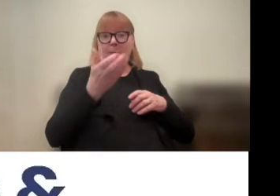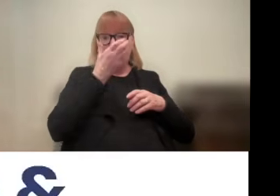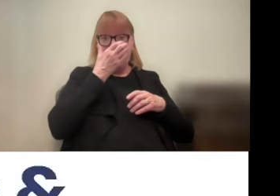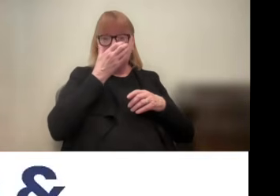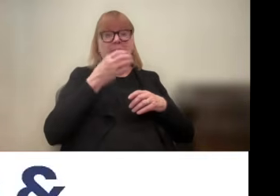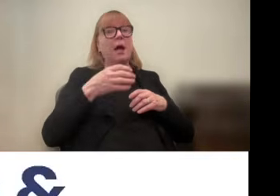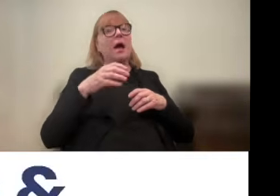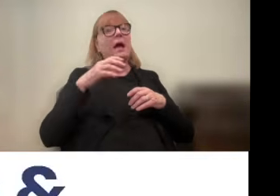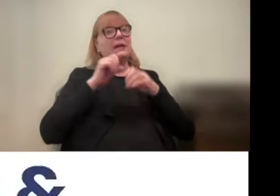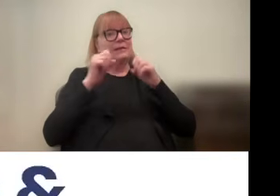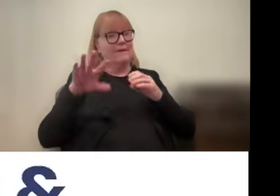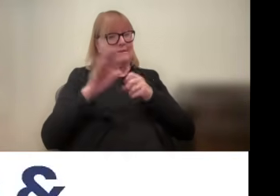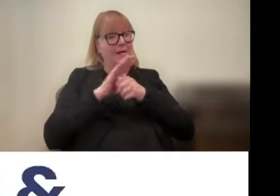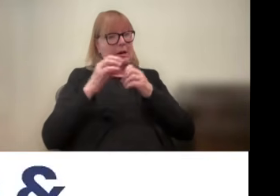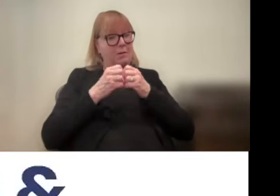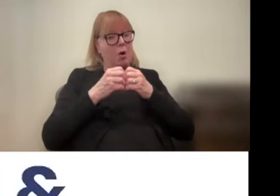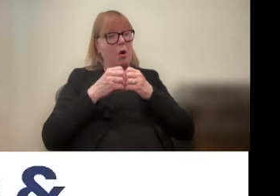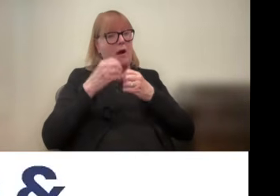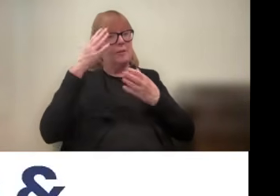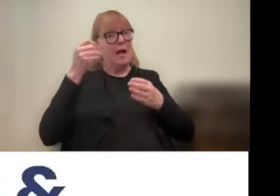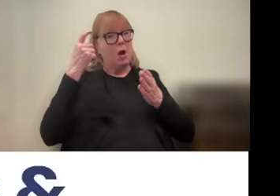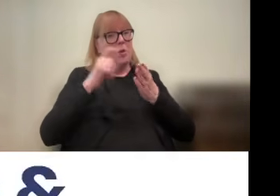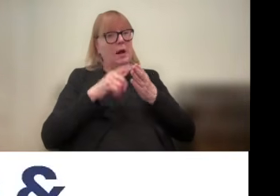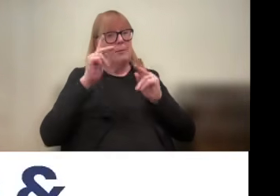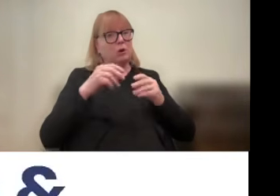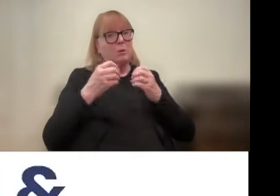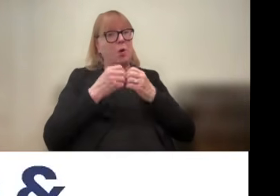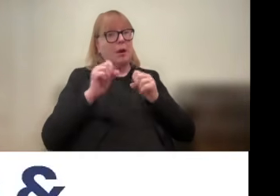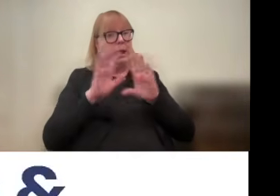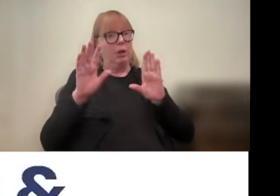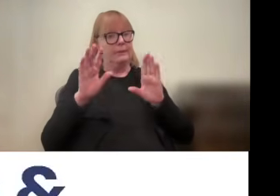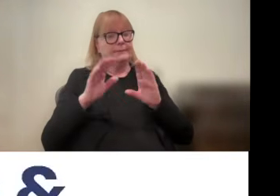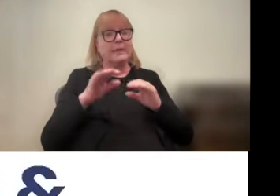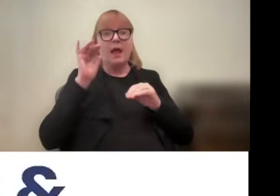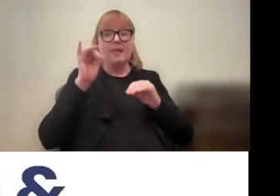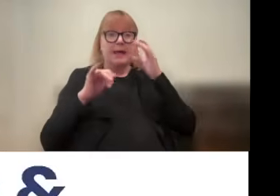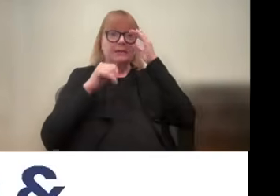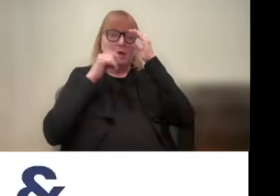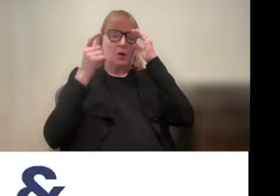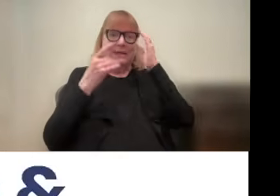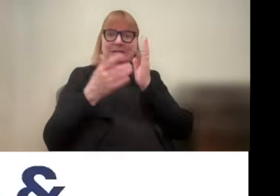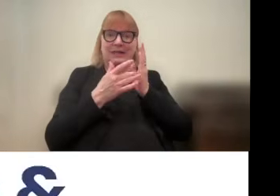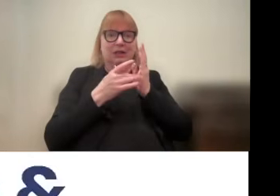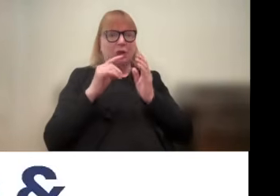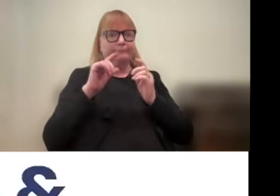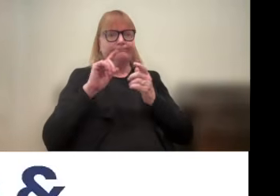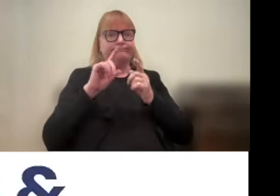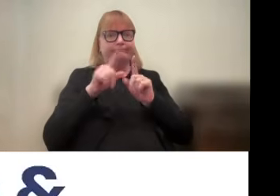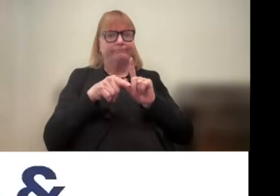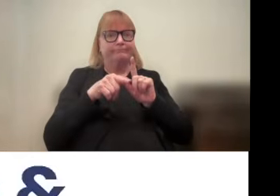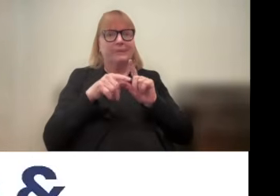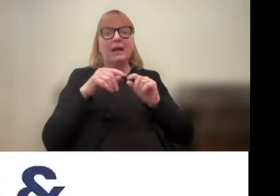was able to fill in more information and recognize a person more clearly. So this isn't just a technical glitch, it